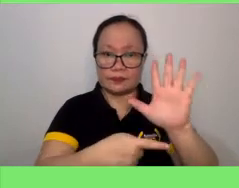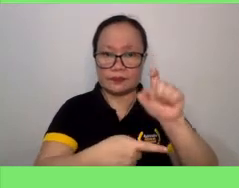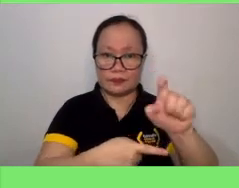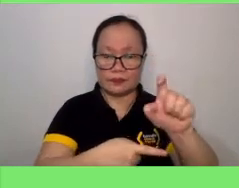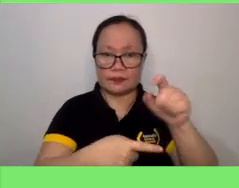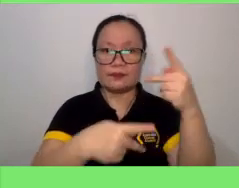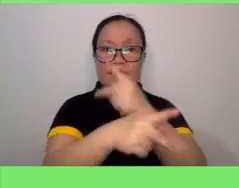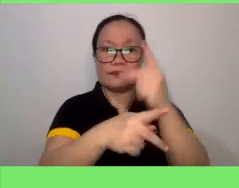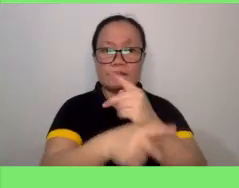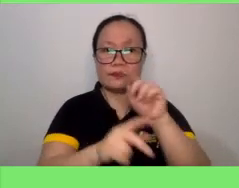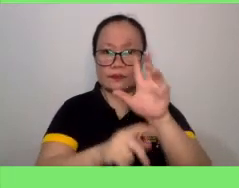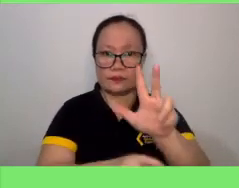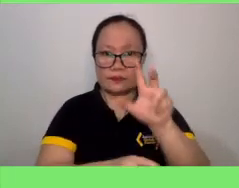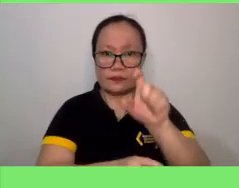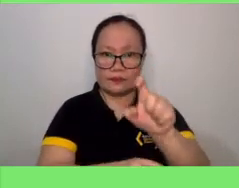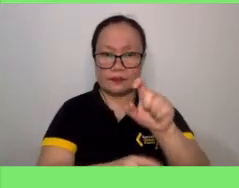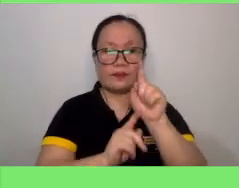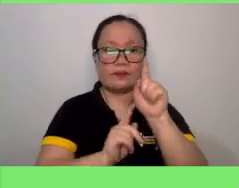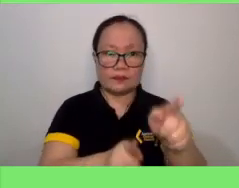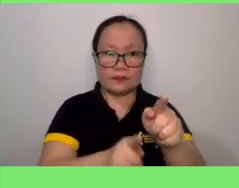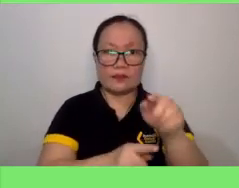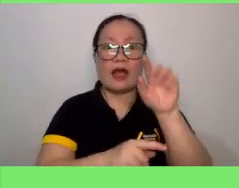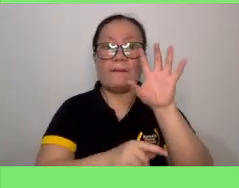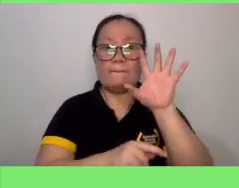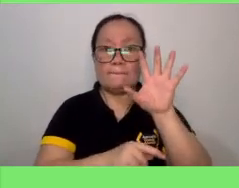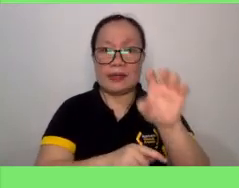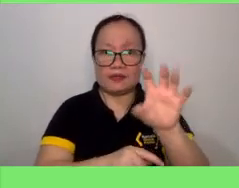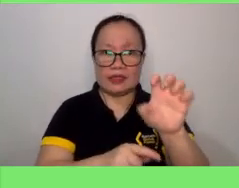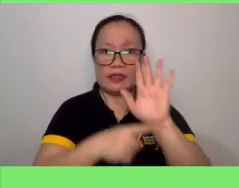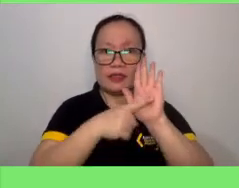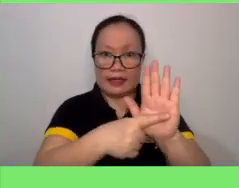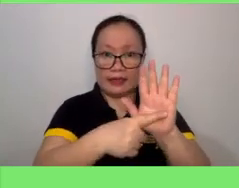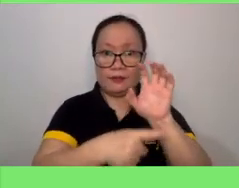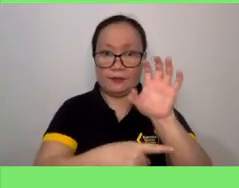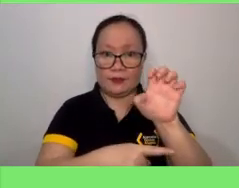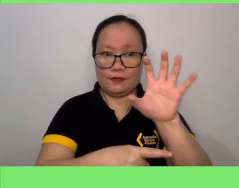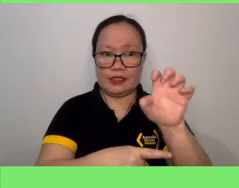Negative 5x times 3x, this is negative